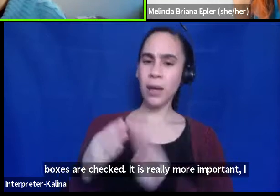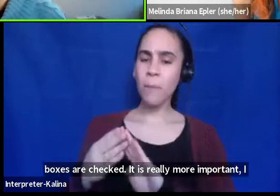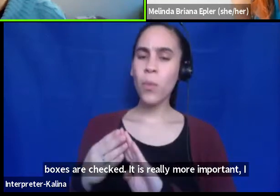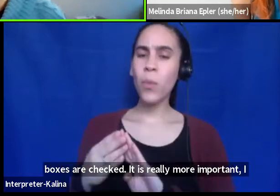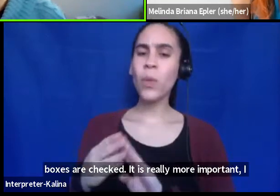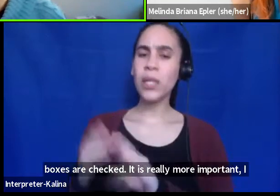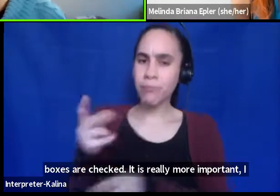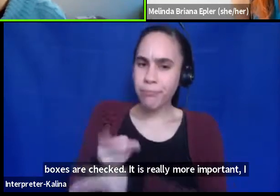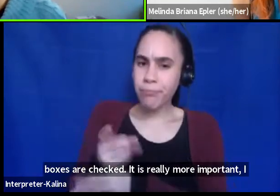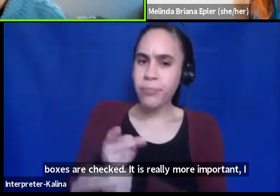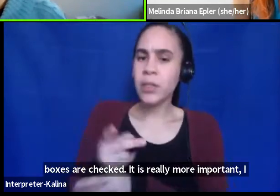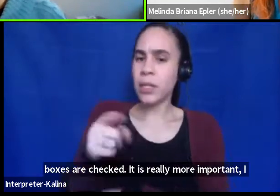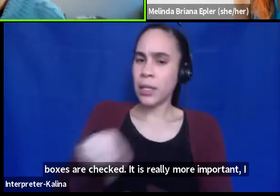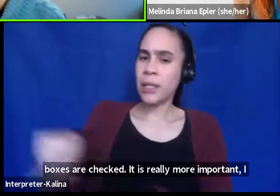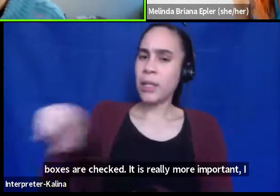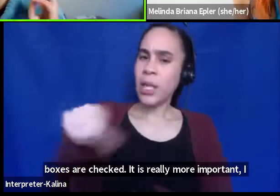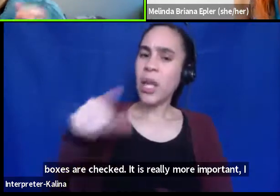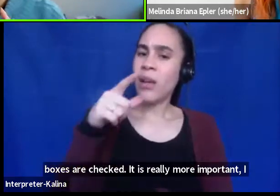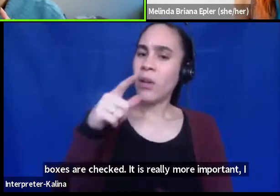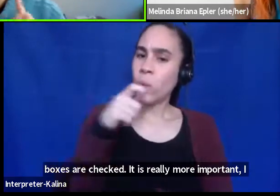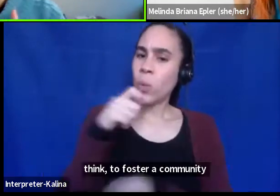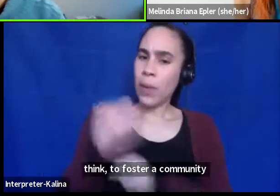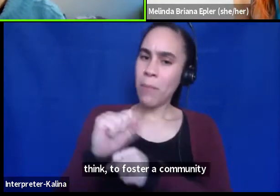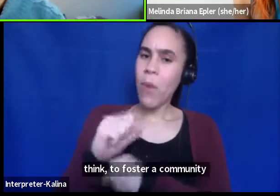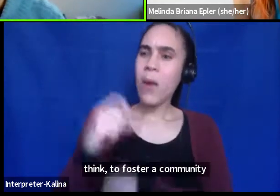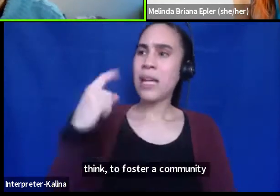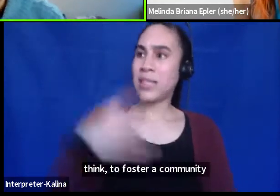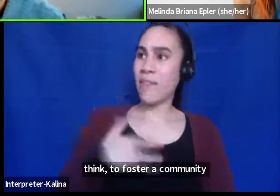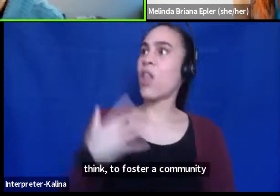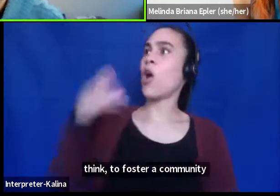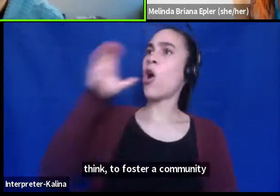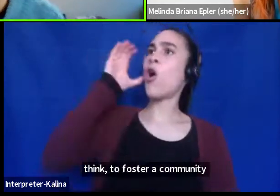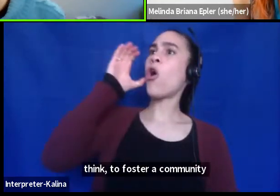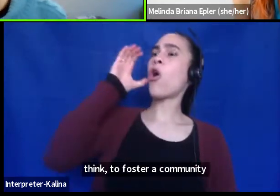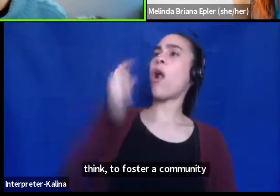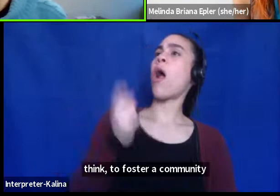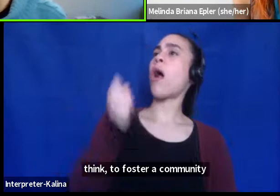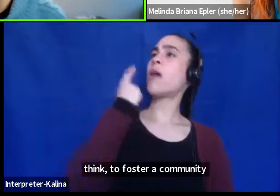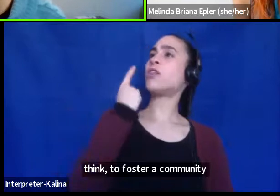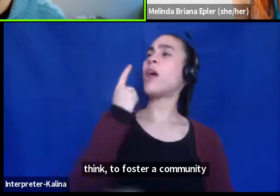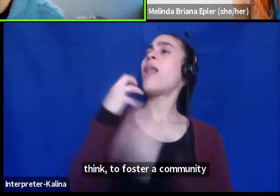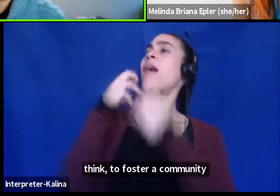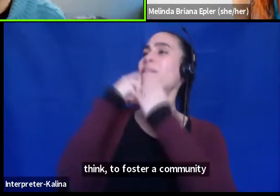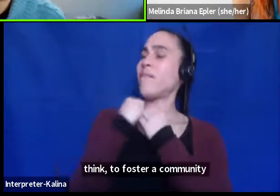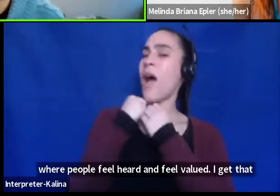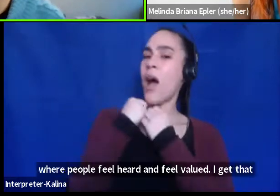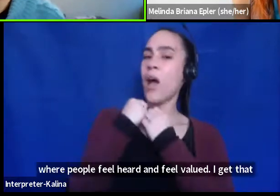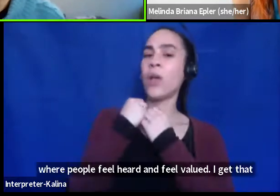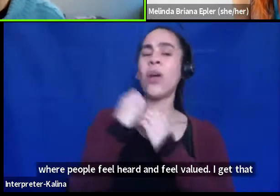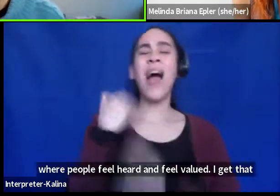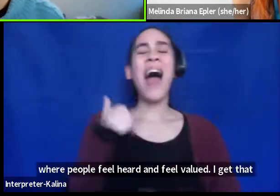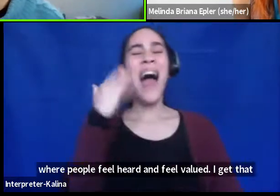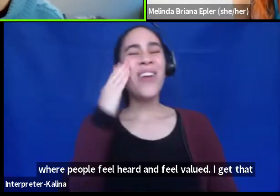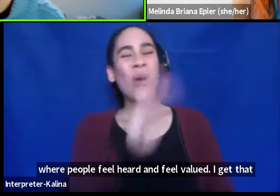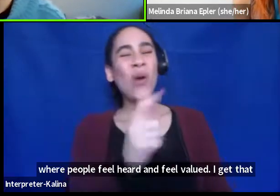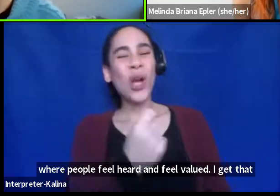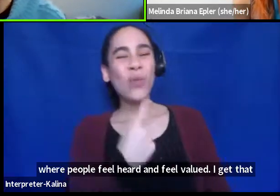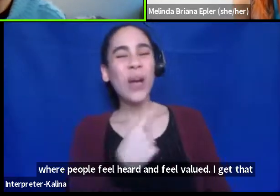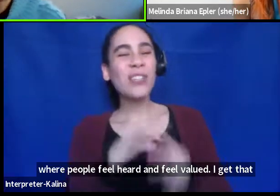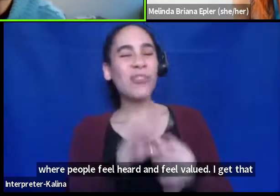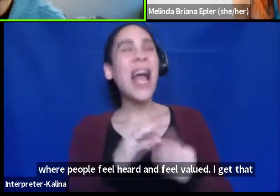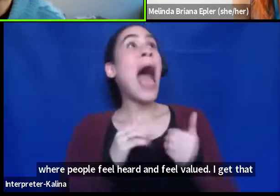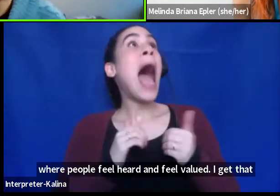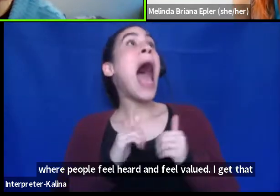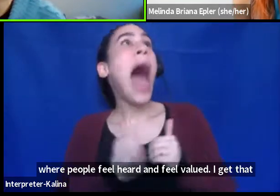people feel heard and feel valued. And I get that your question was about, like, well, then how do we do that, right? Like, how do we really